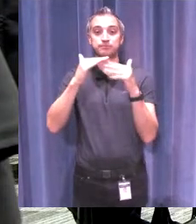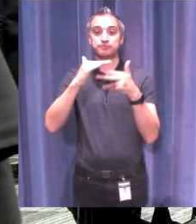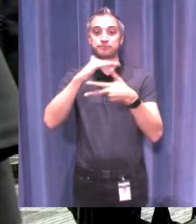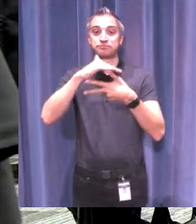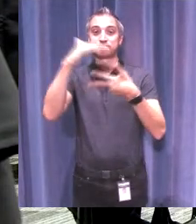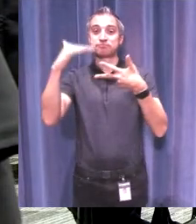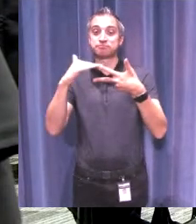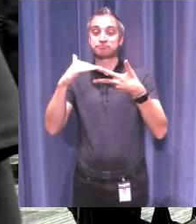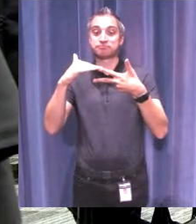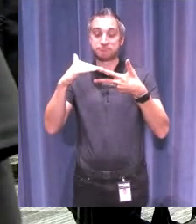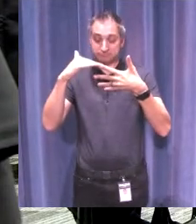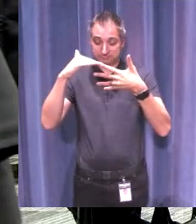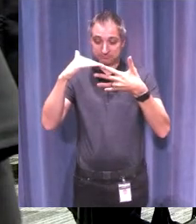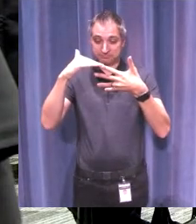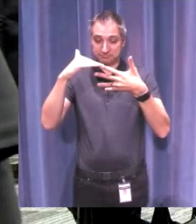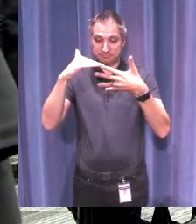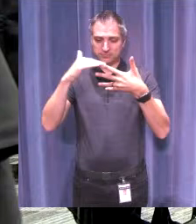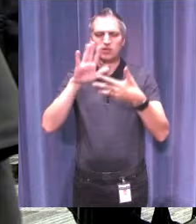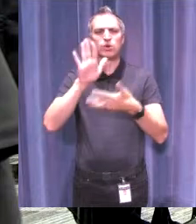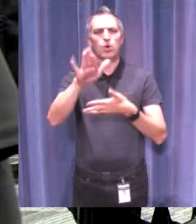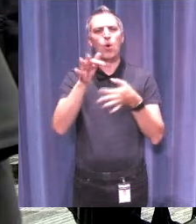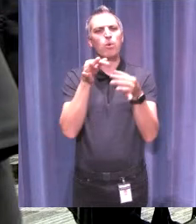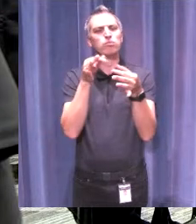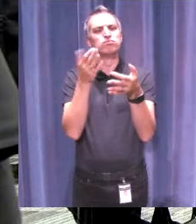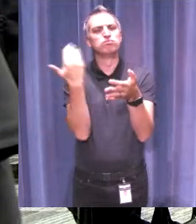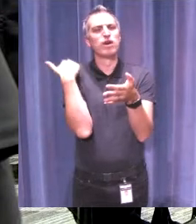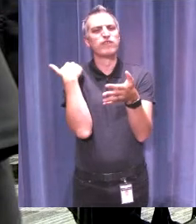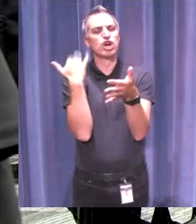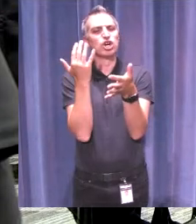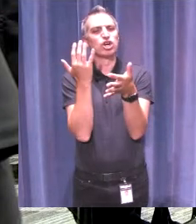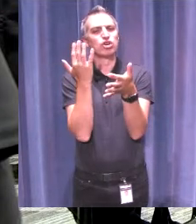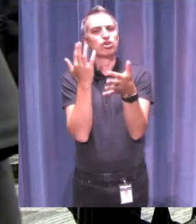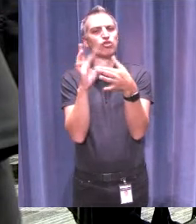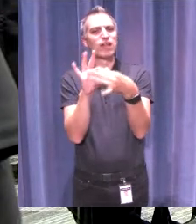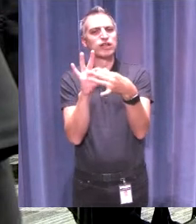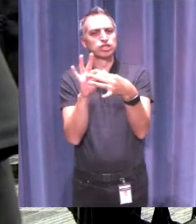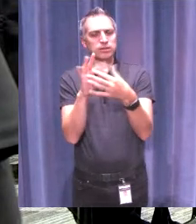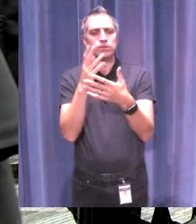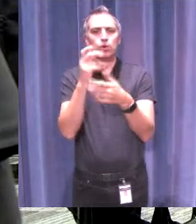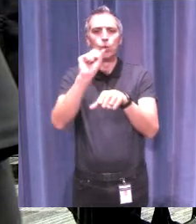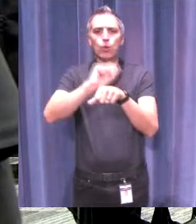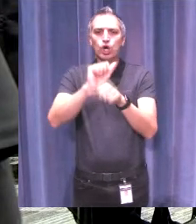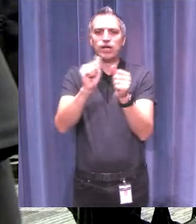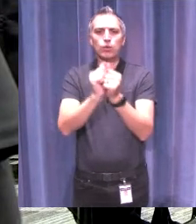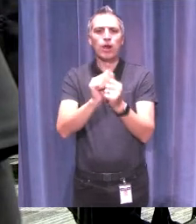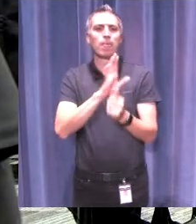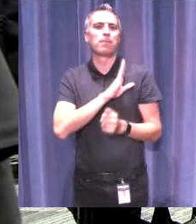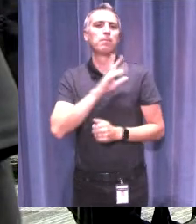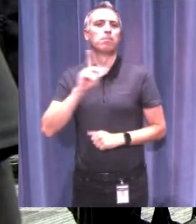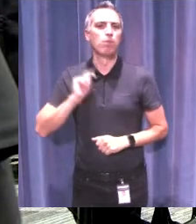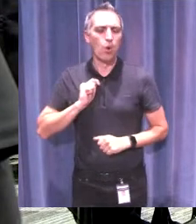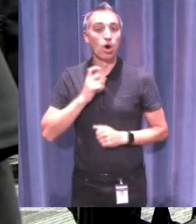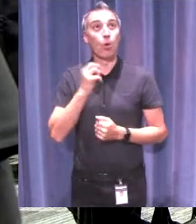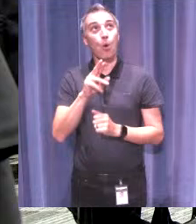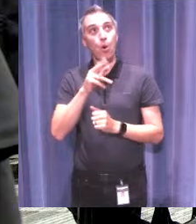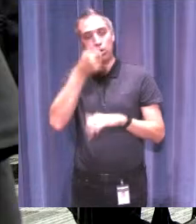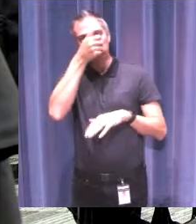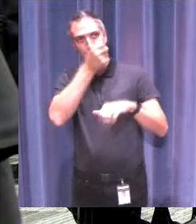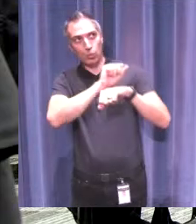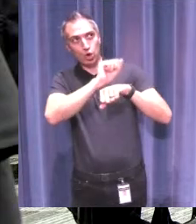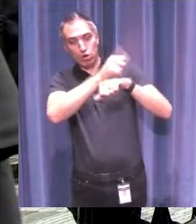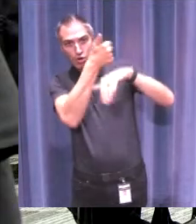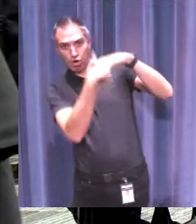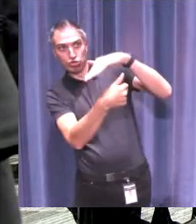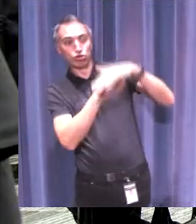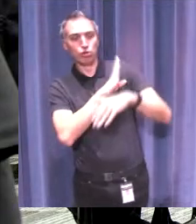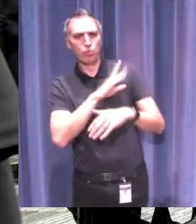Okay. Describe your prior relationship working with or reporting to a board. What are some of the key things you would do to